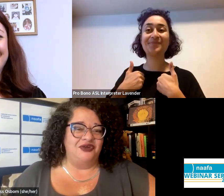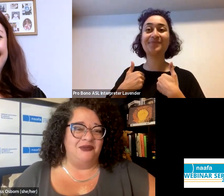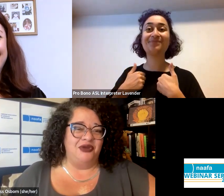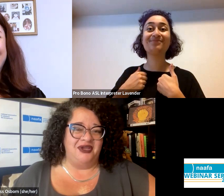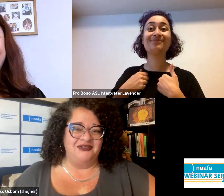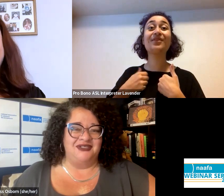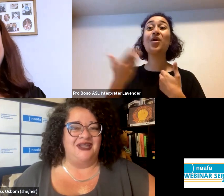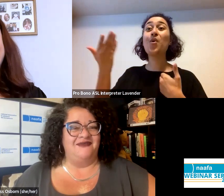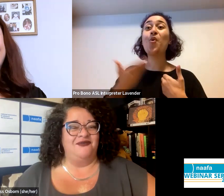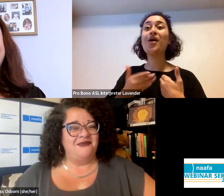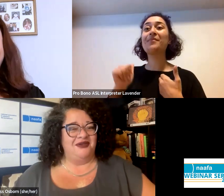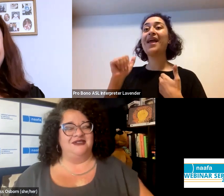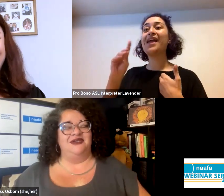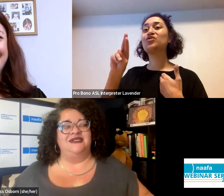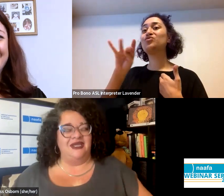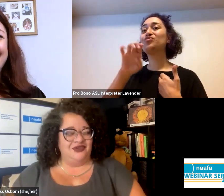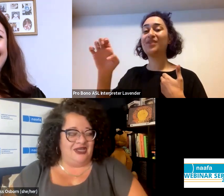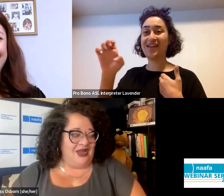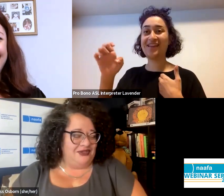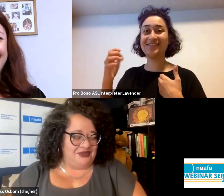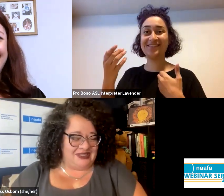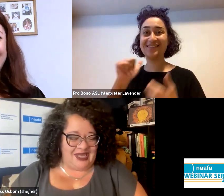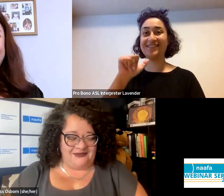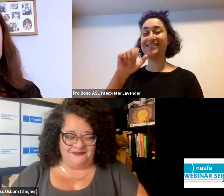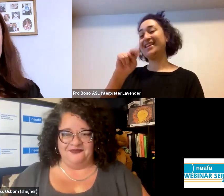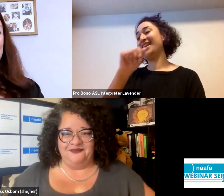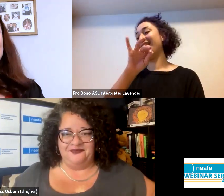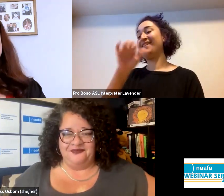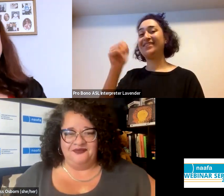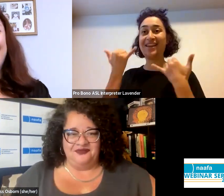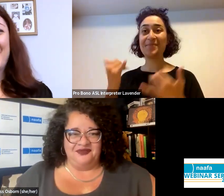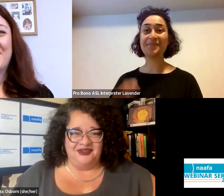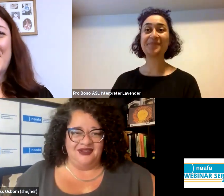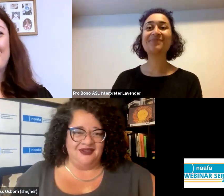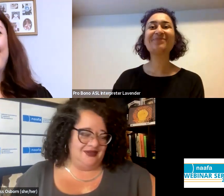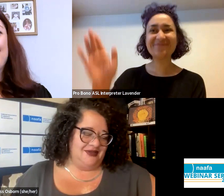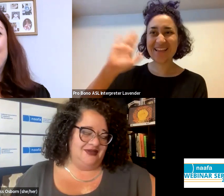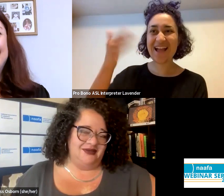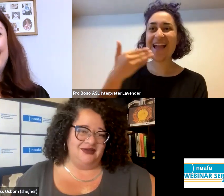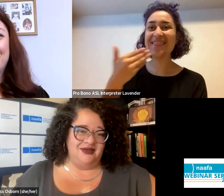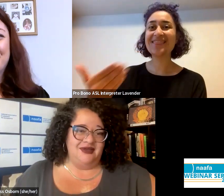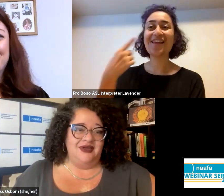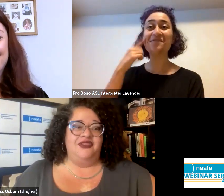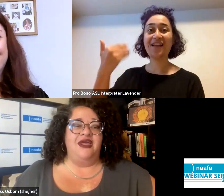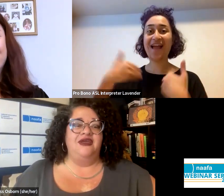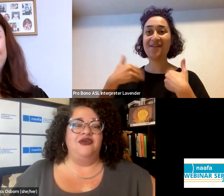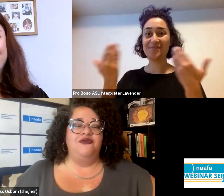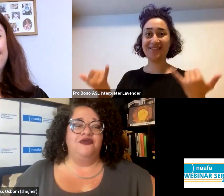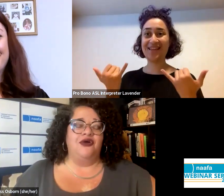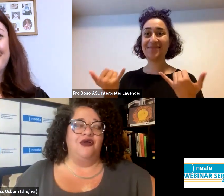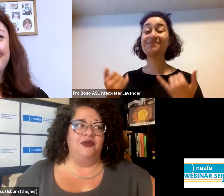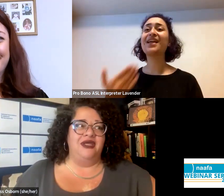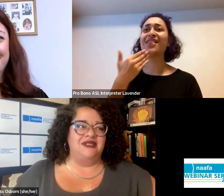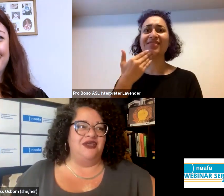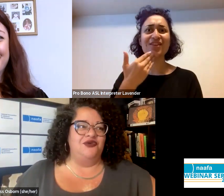welcome Adrienne Briere to the NAFA webinar series. Adrienne, how are you doing today? Fantastic. Thank you for having me today. Thank you